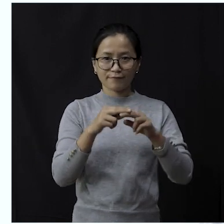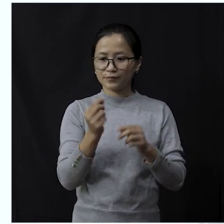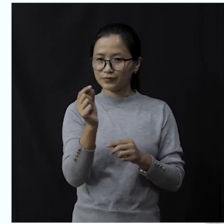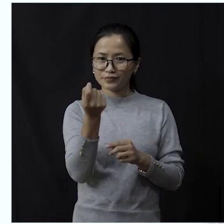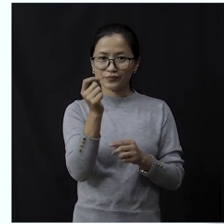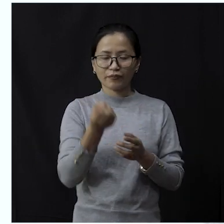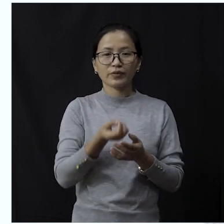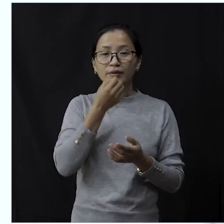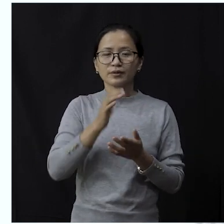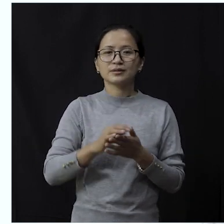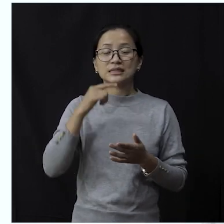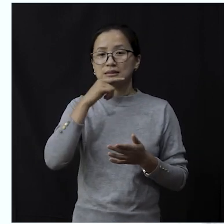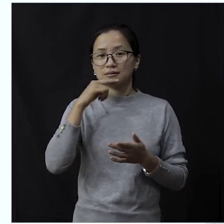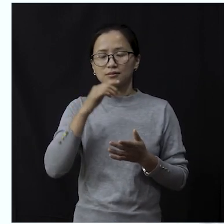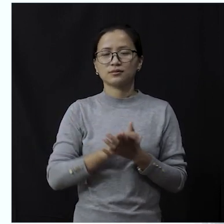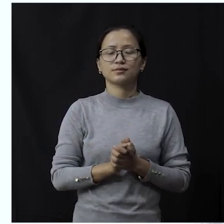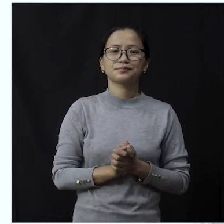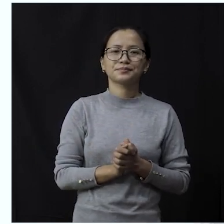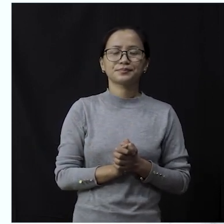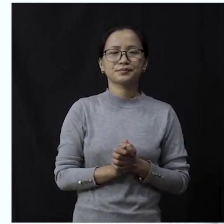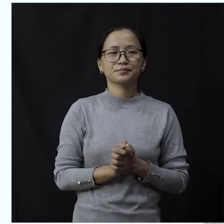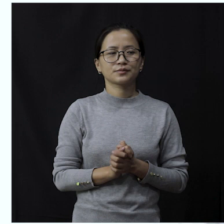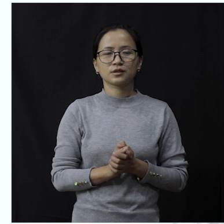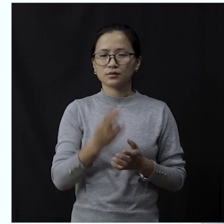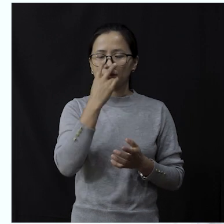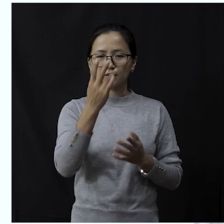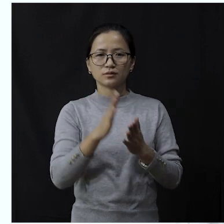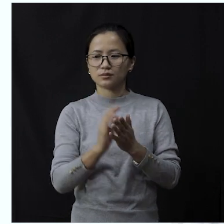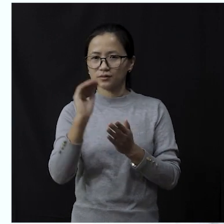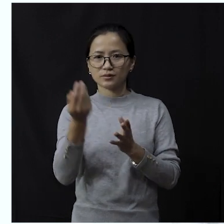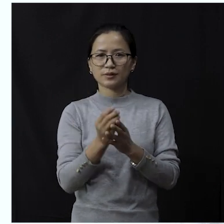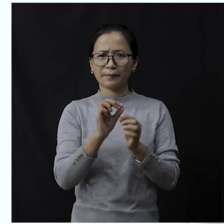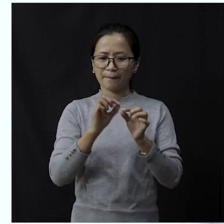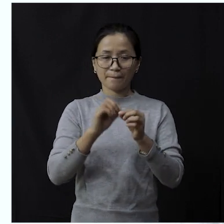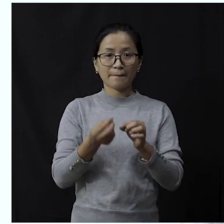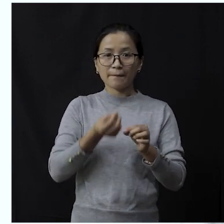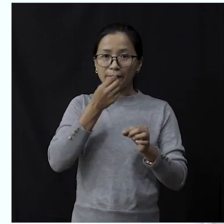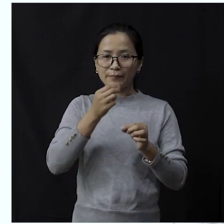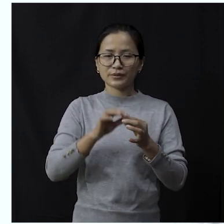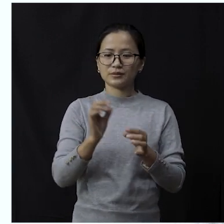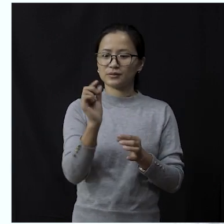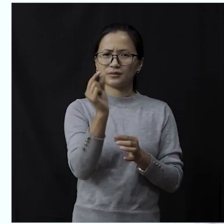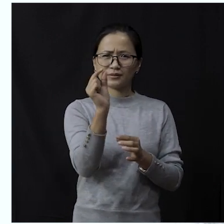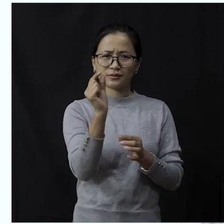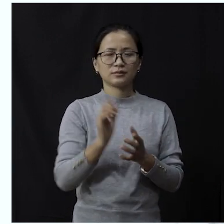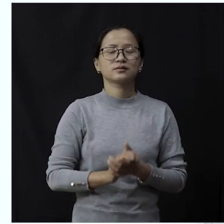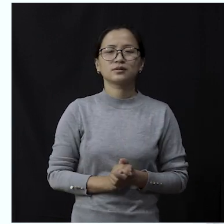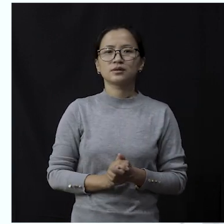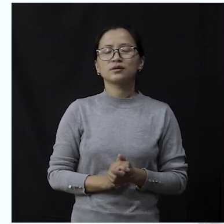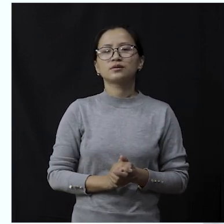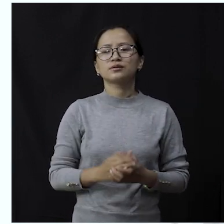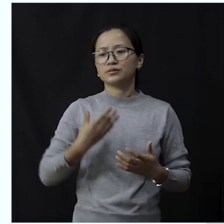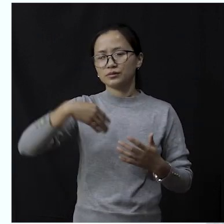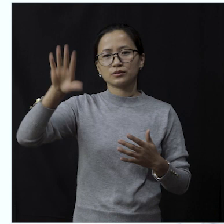would go and eat red berries from trees. Here we see some berries again, right? So for the birds, for the hornbill, they